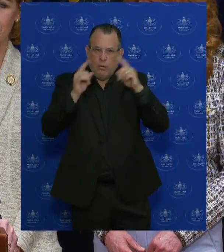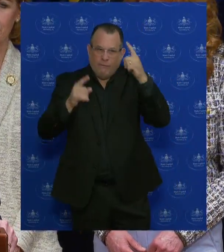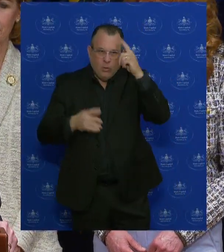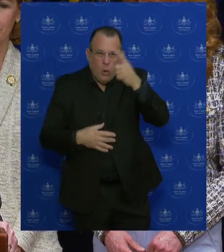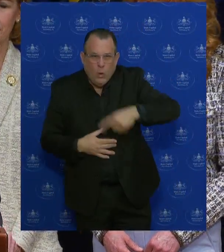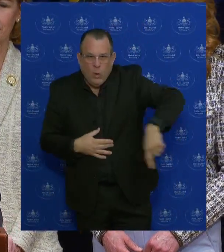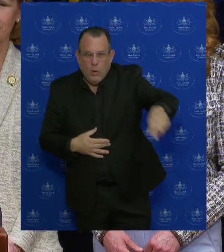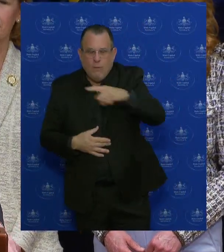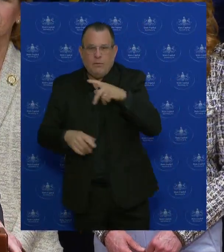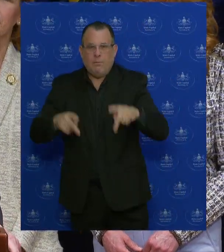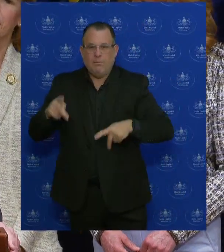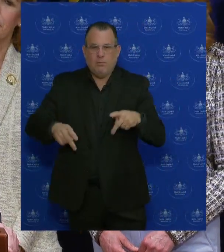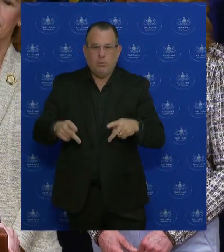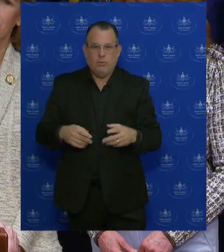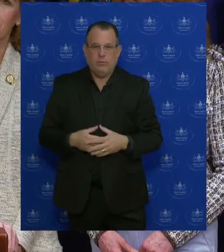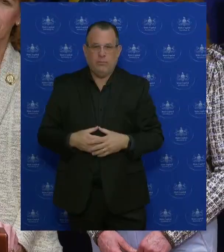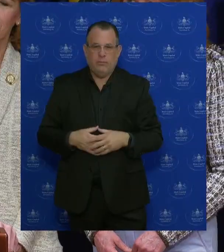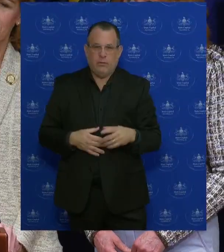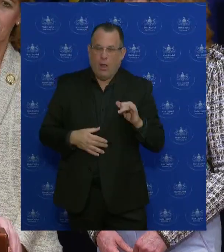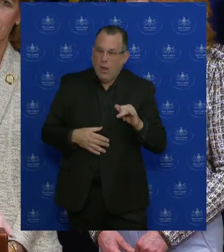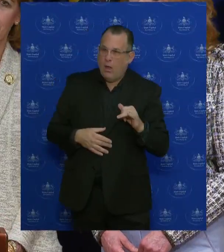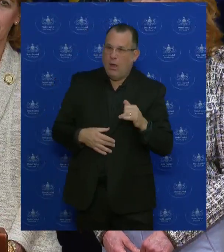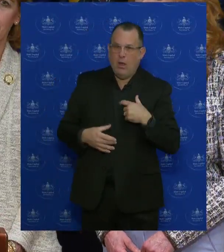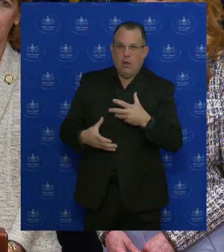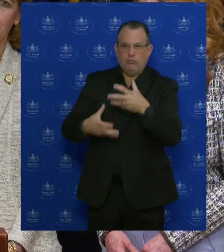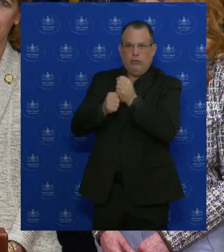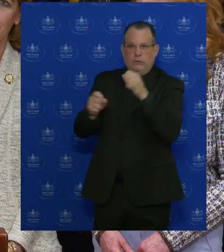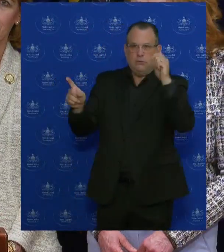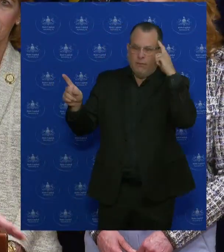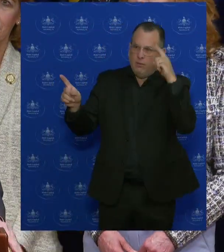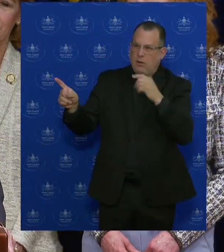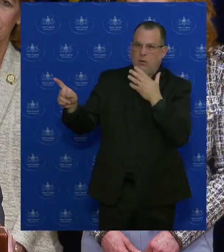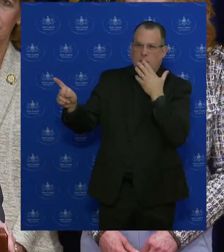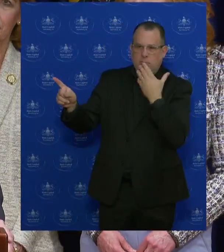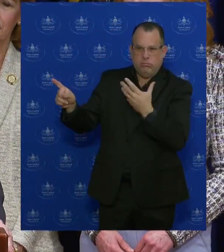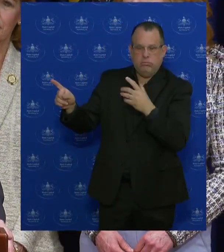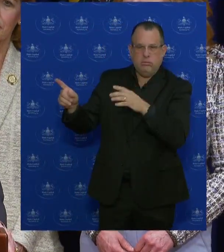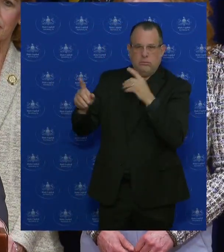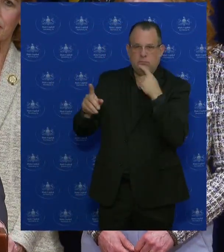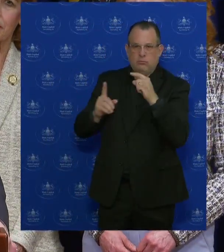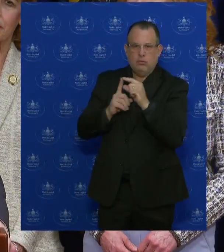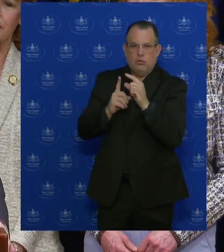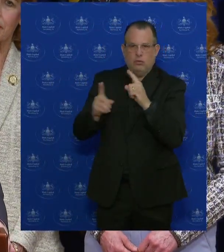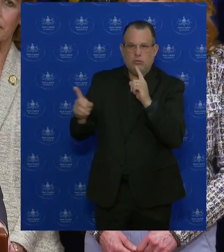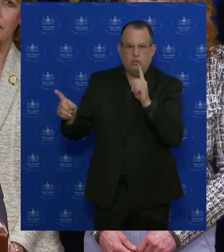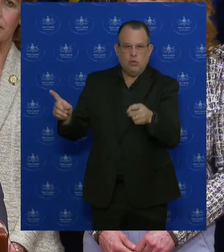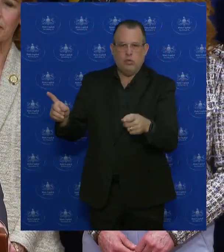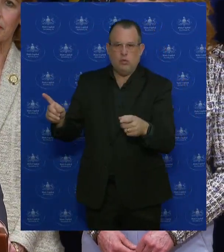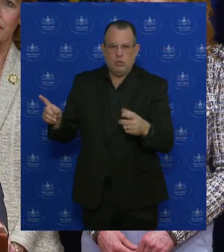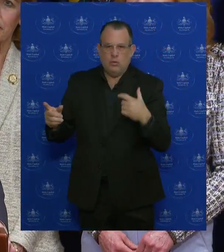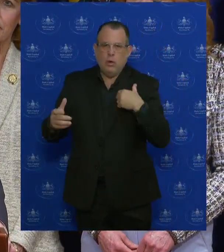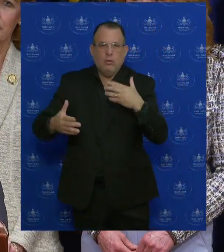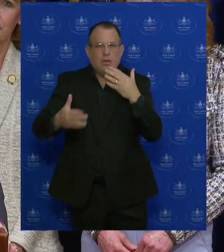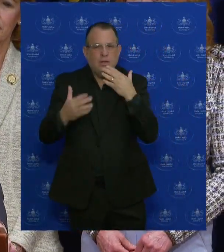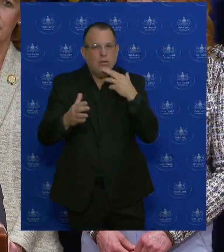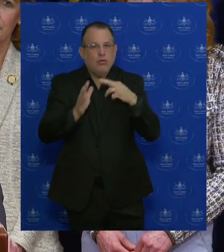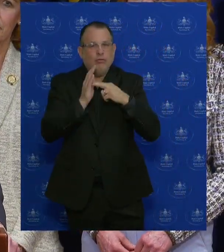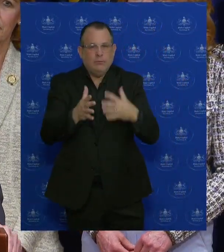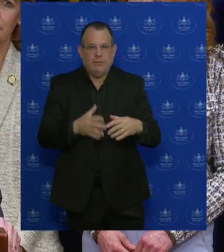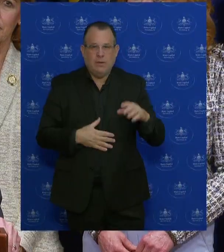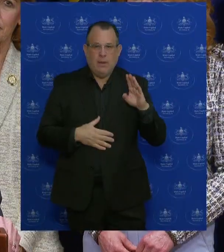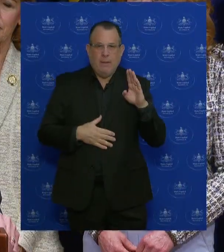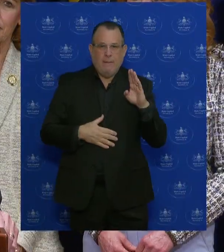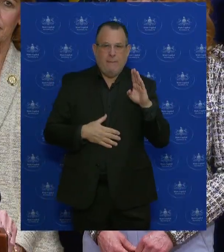trust in this program. I also want to recognize the efforts of Representative Bizzarro. He sponsored